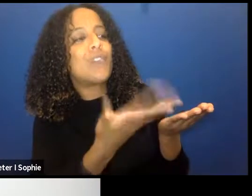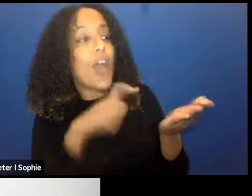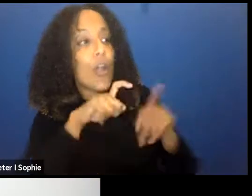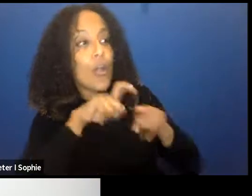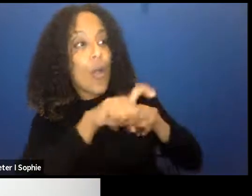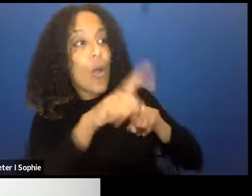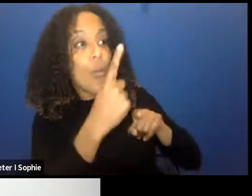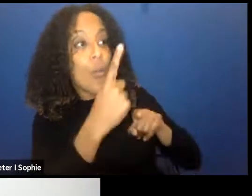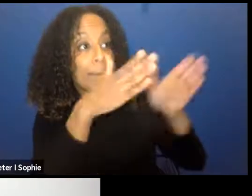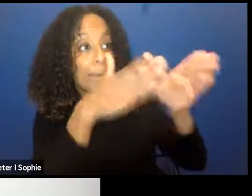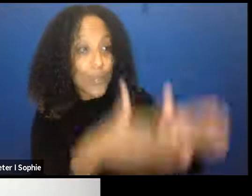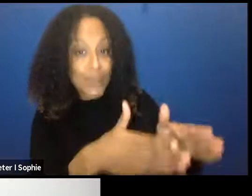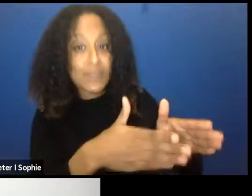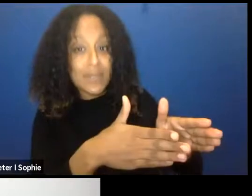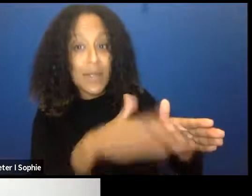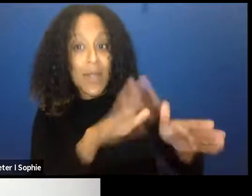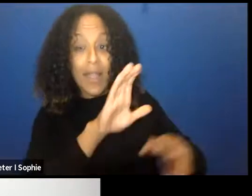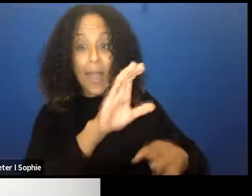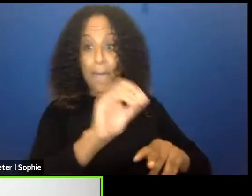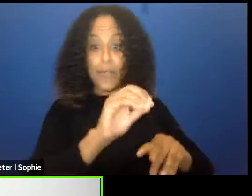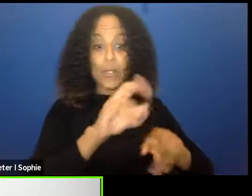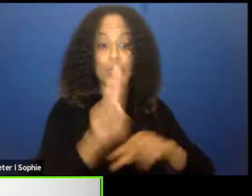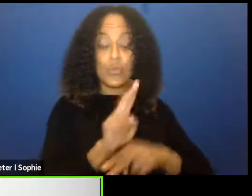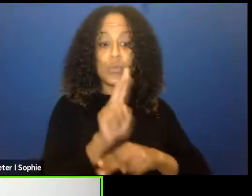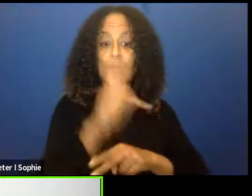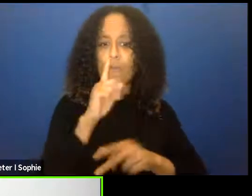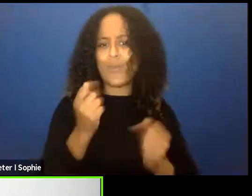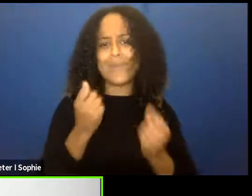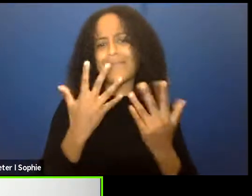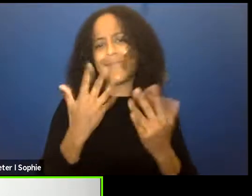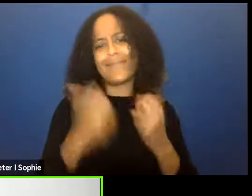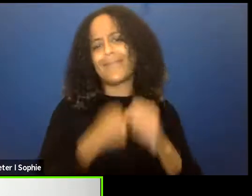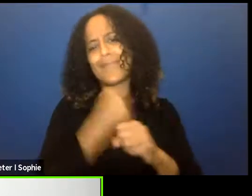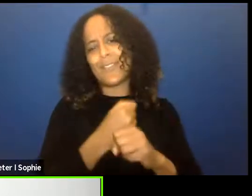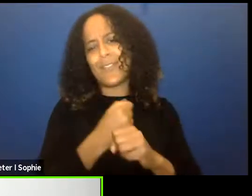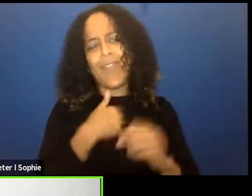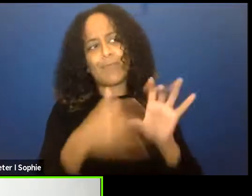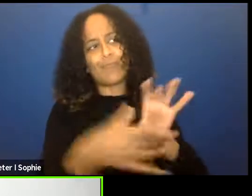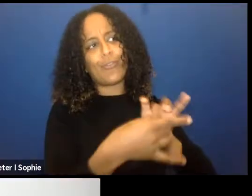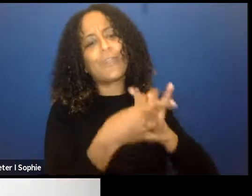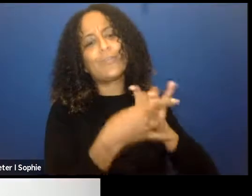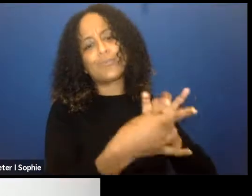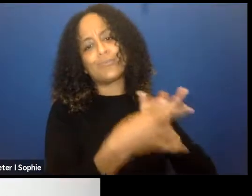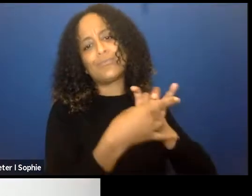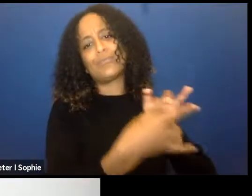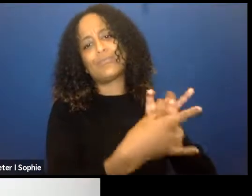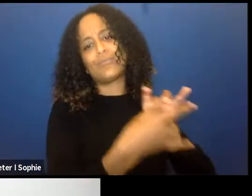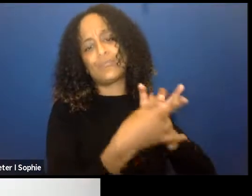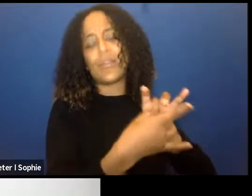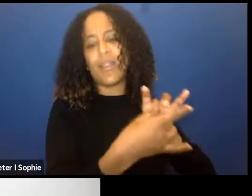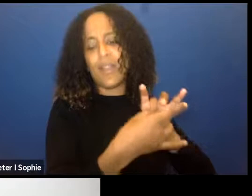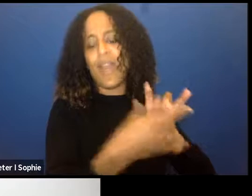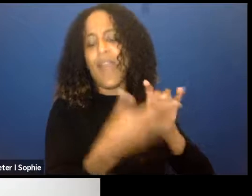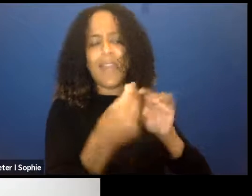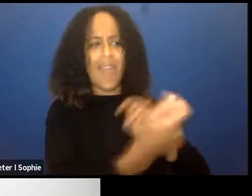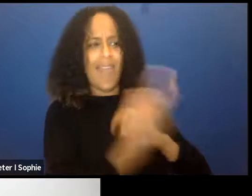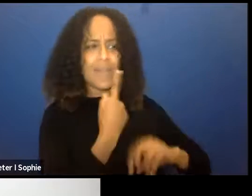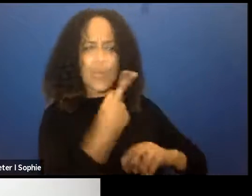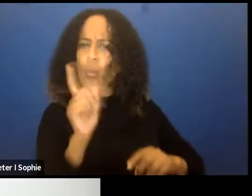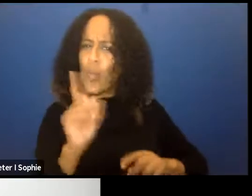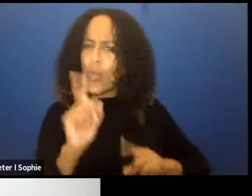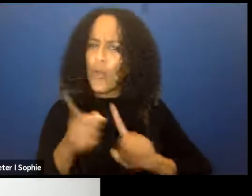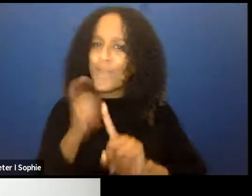one person who the company had used for several years and they had a relationship with. And one day he just asked me, he was like, "Oh, where are you